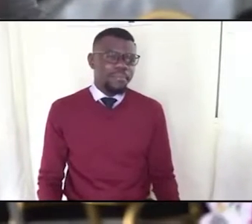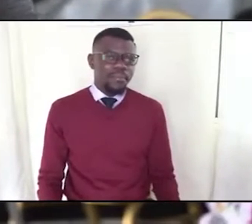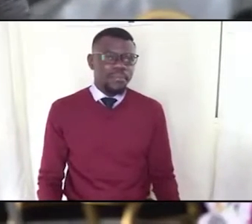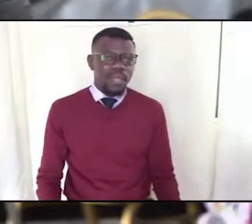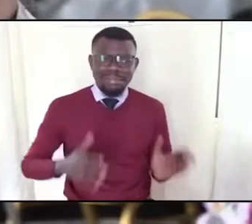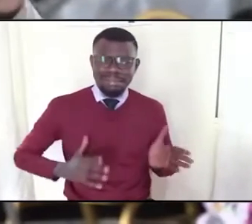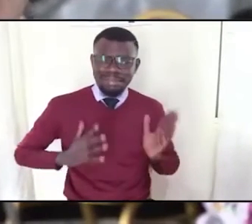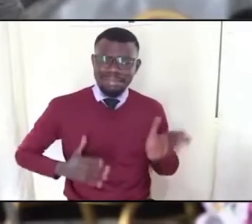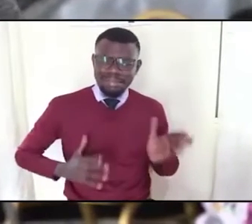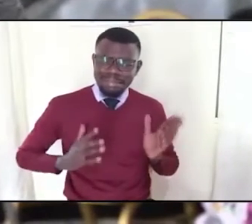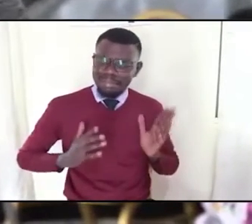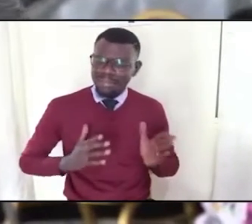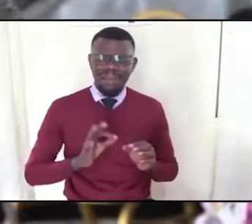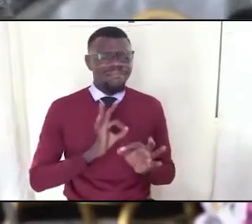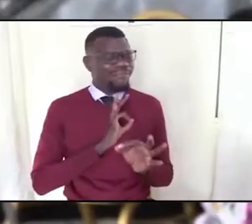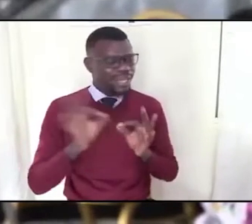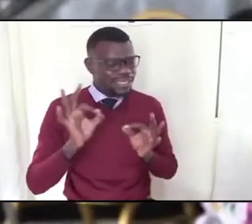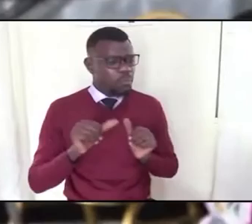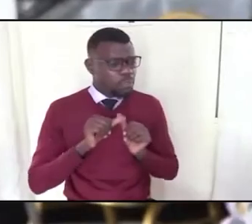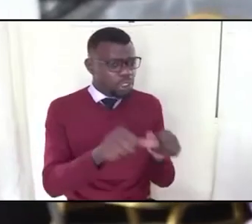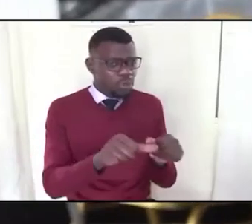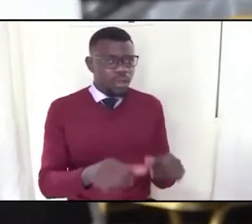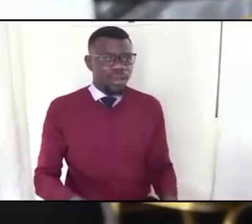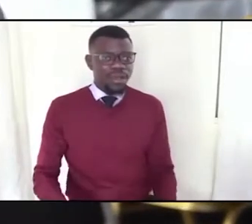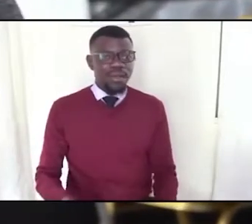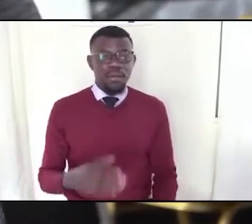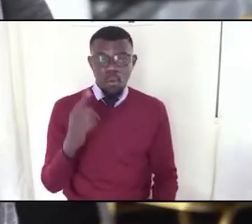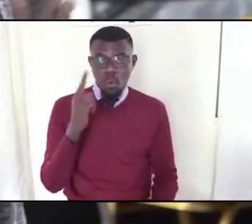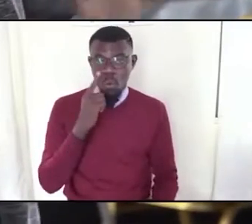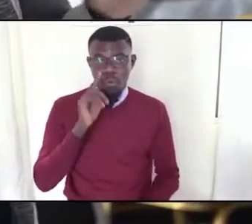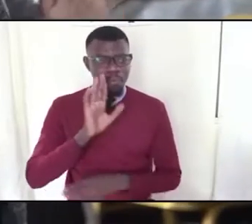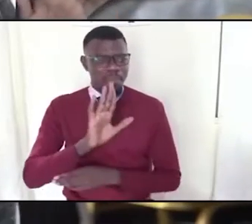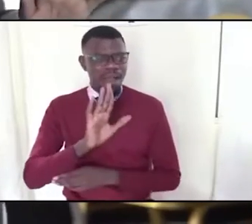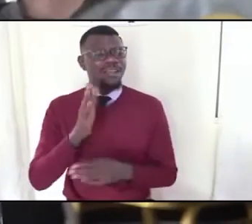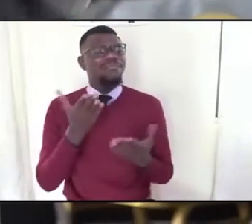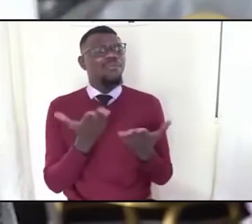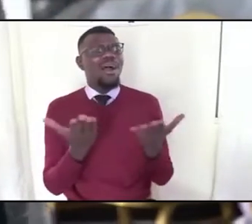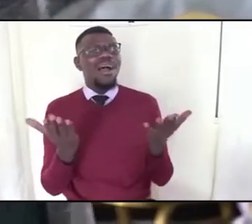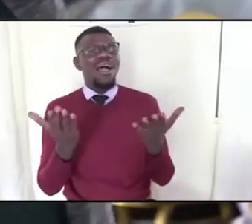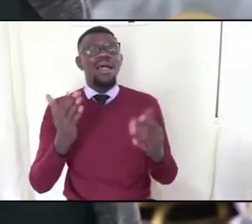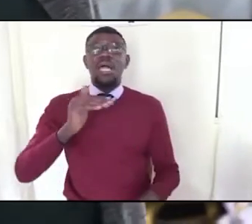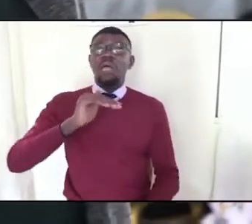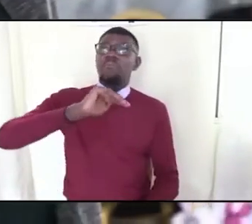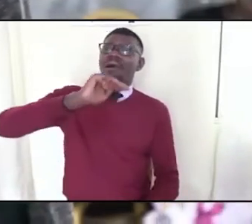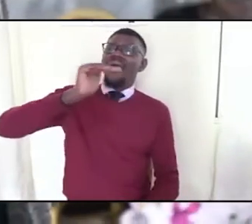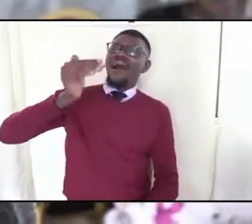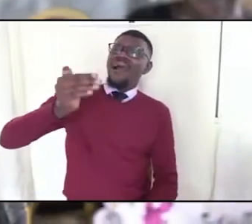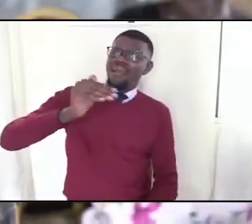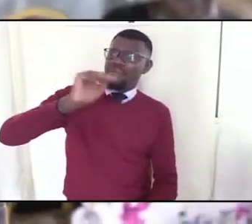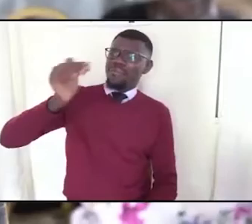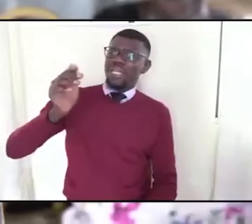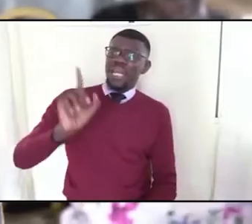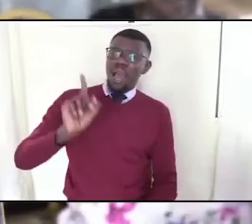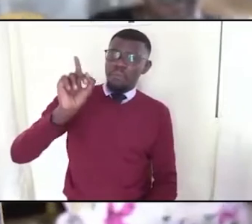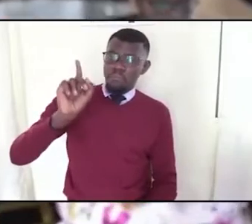And she kept running and running very fast. And where Lucy used to stay was somewhere at the hill.